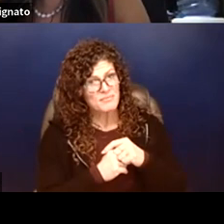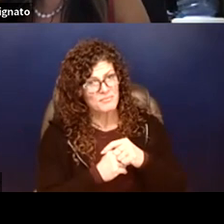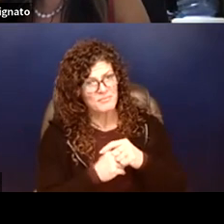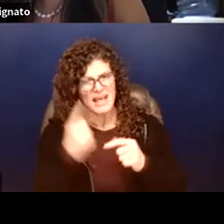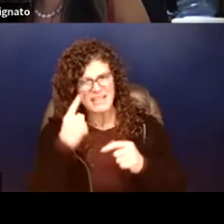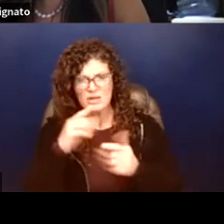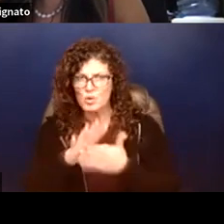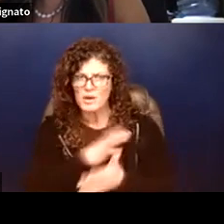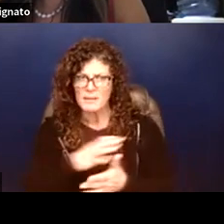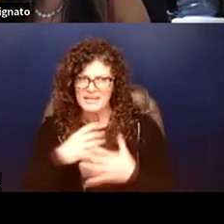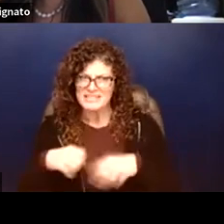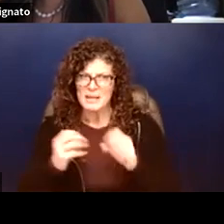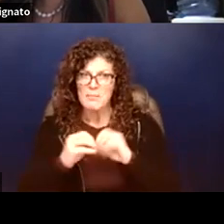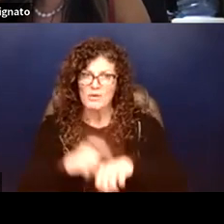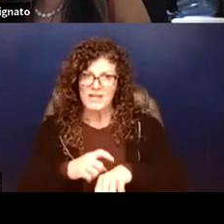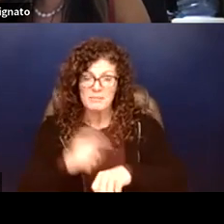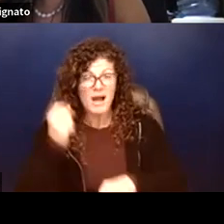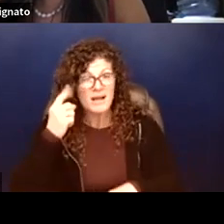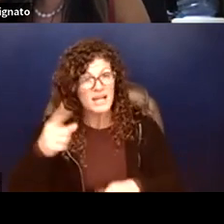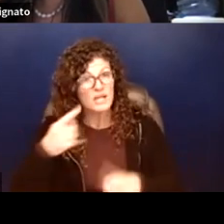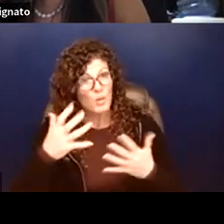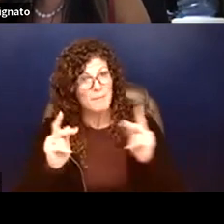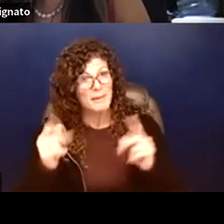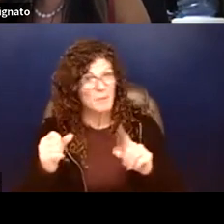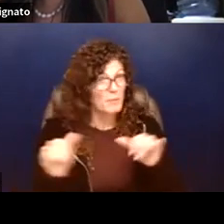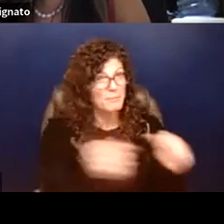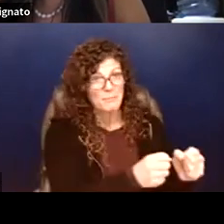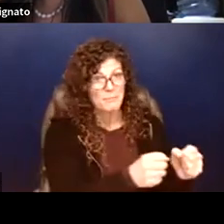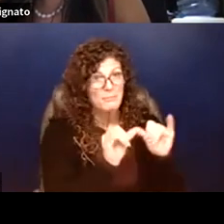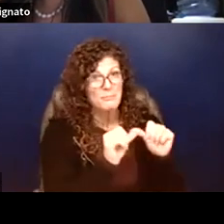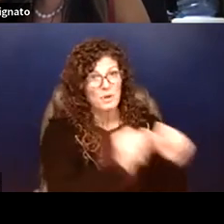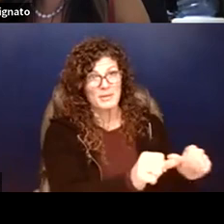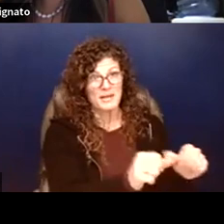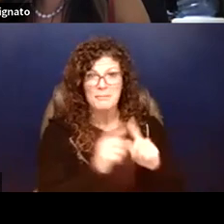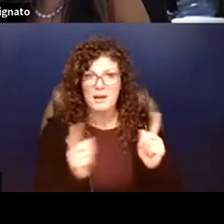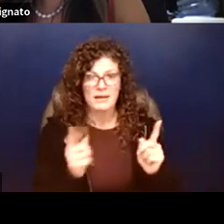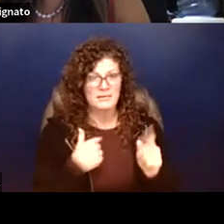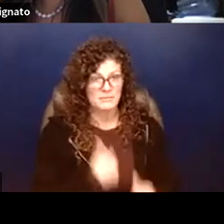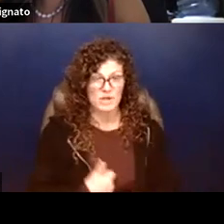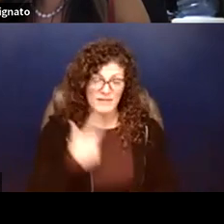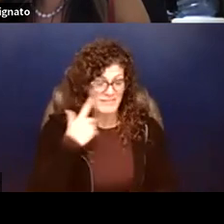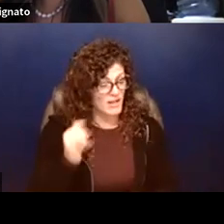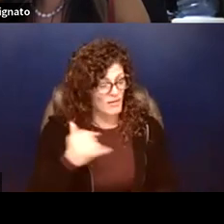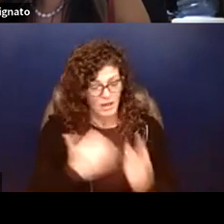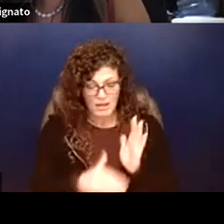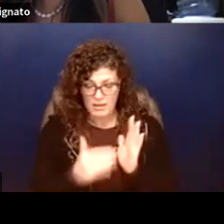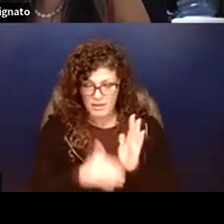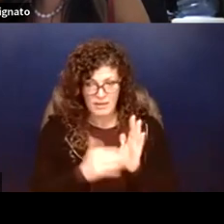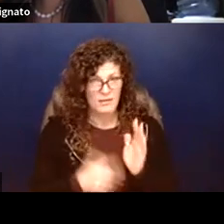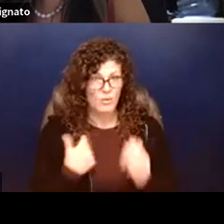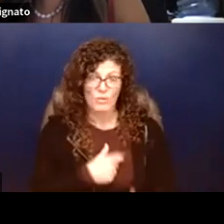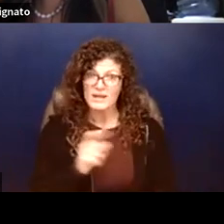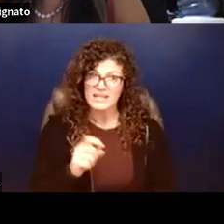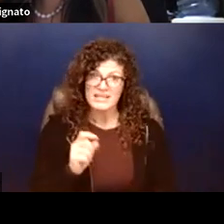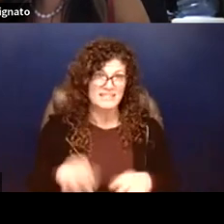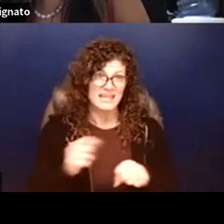more time. And I understand that you want people permanently in place, but I'll say it again. I'm sorry if I sound like a broken record. We need to